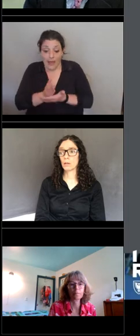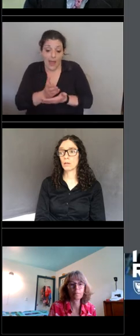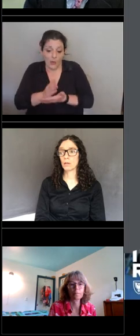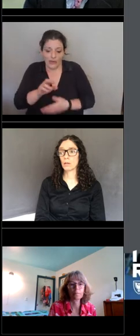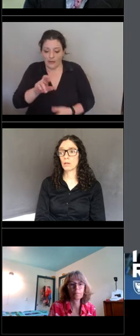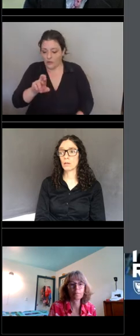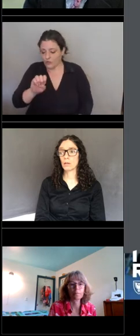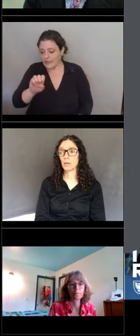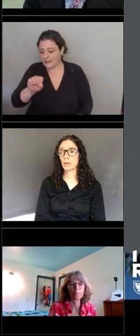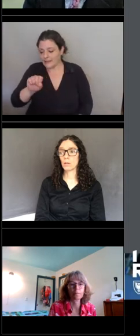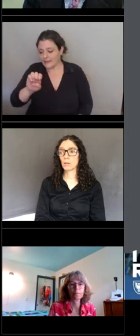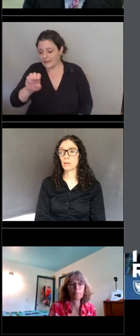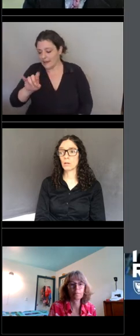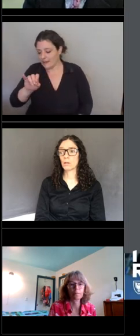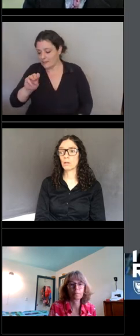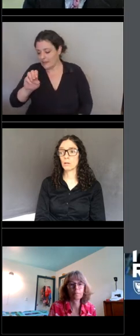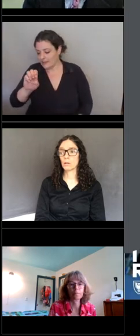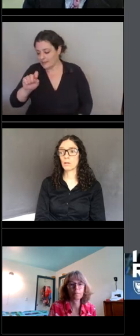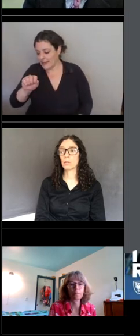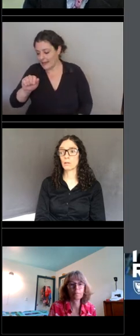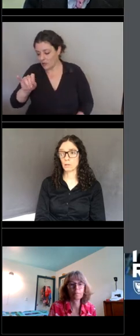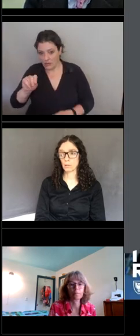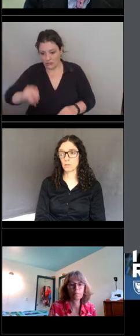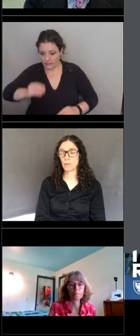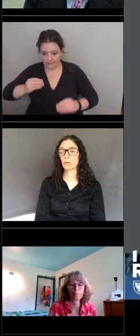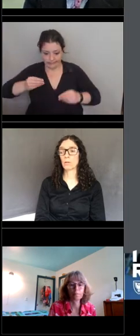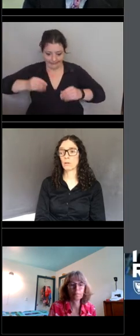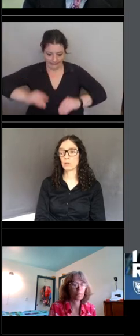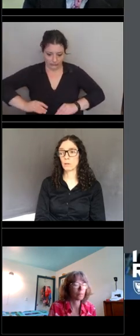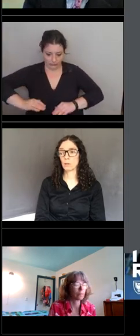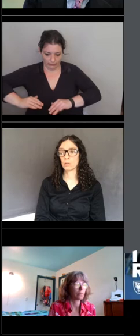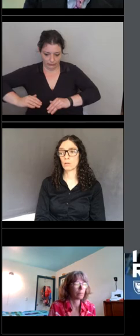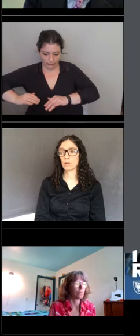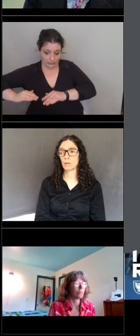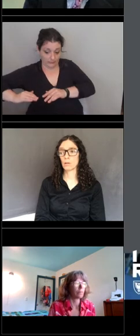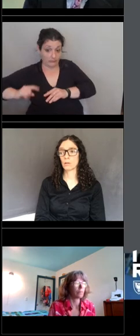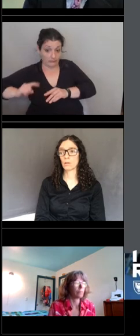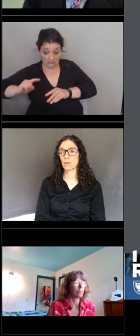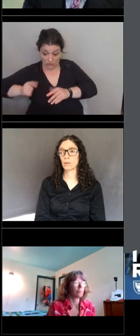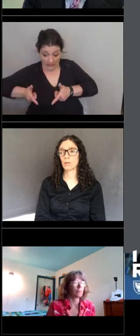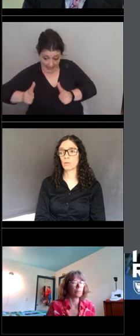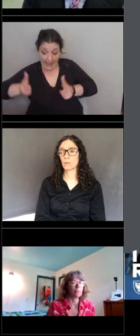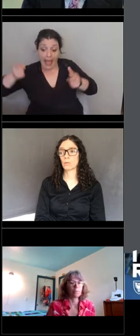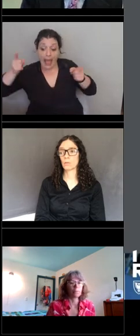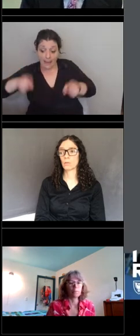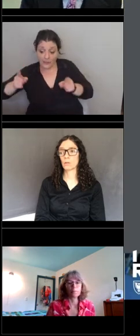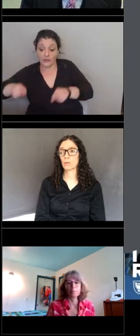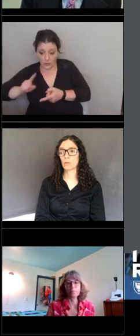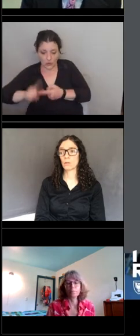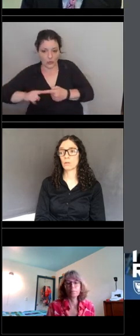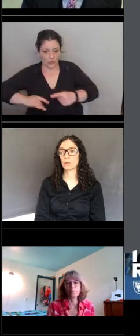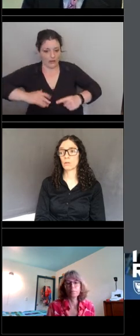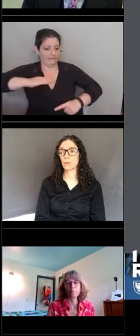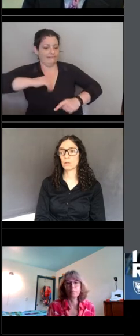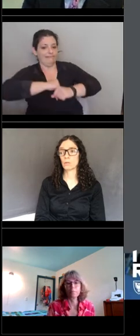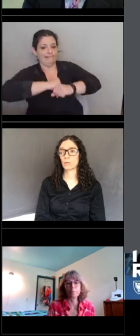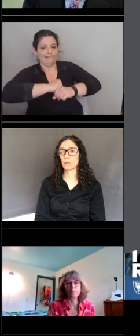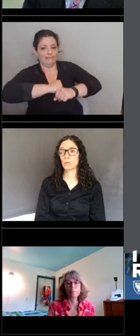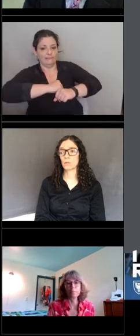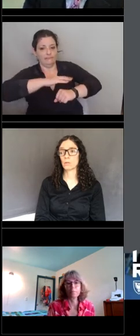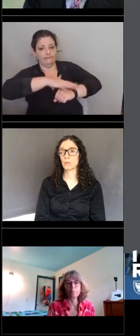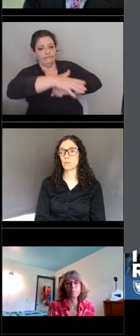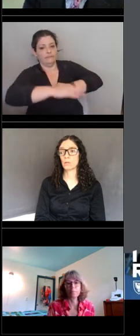sea level rise? Does that look at, you know, building, you know, rolling easements or building barrier